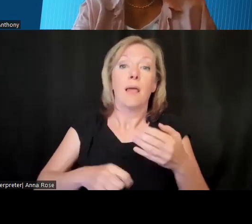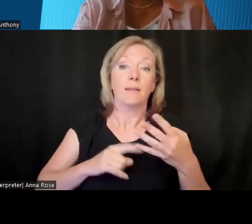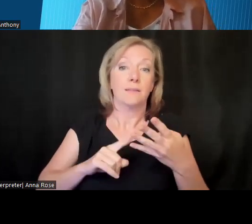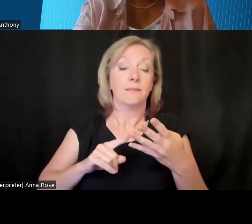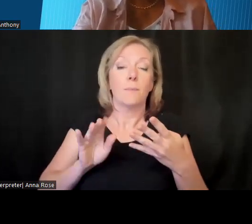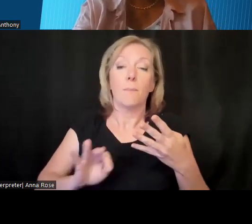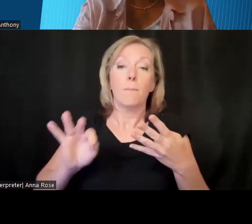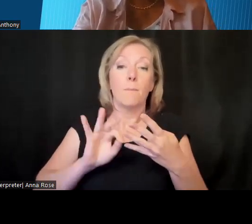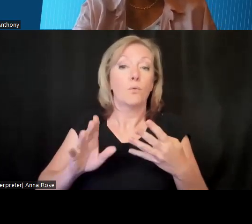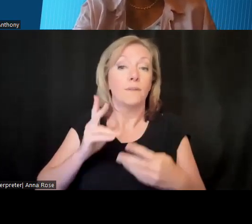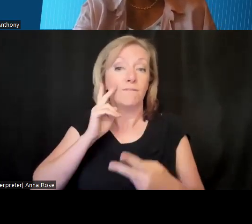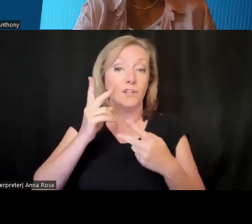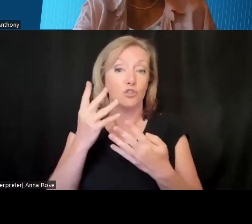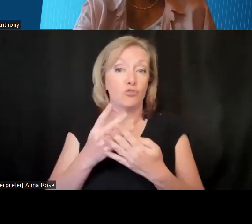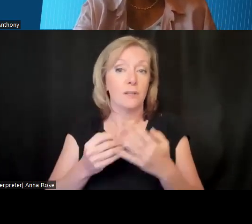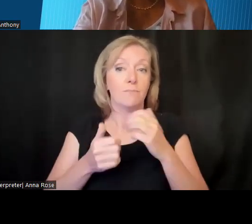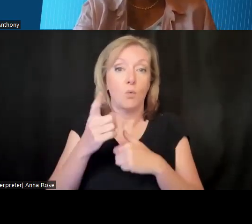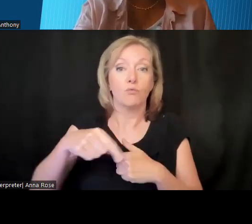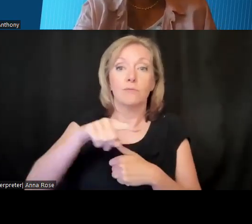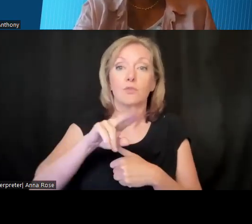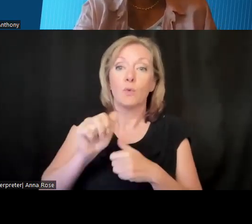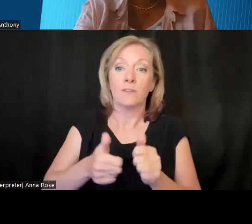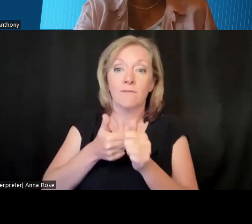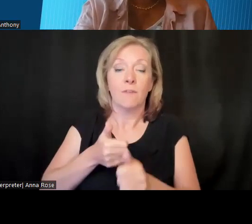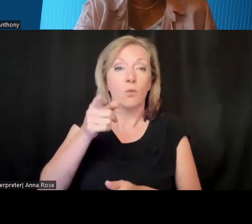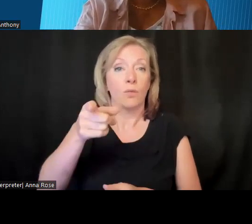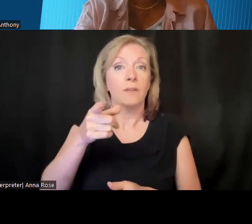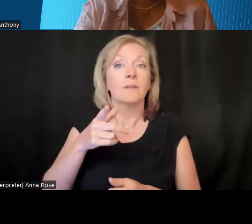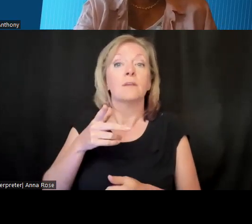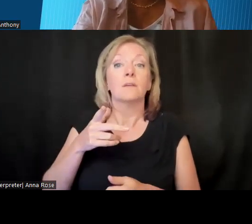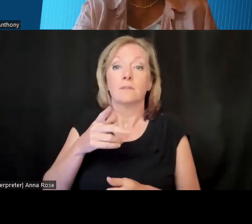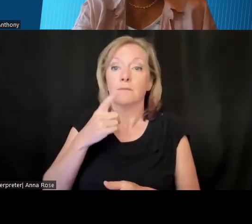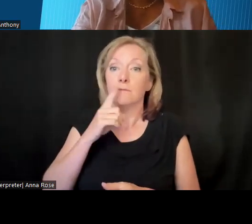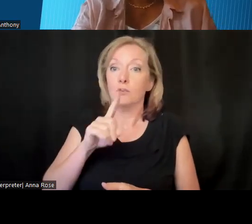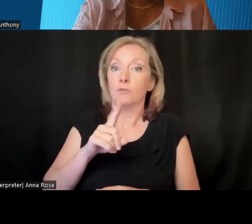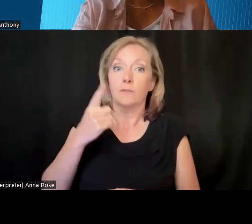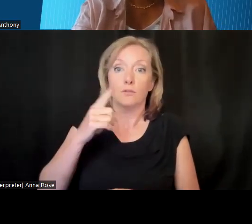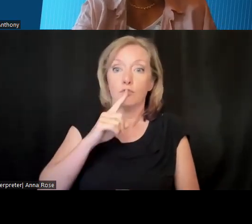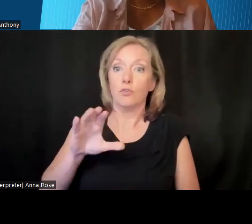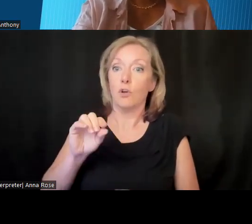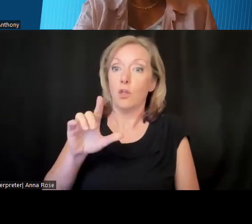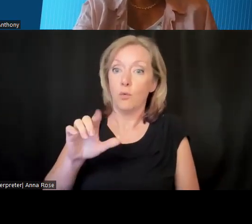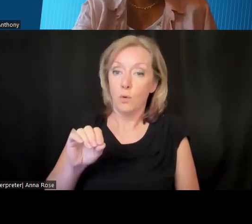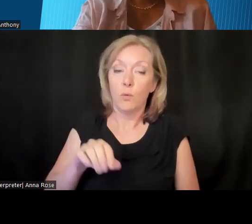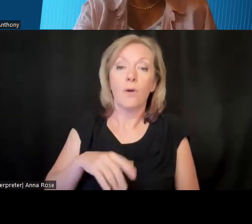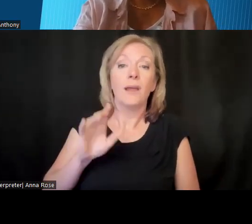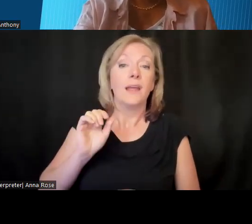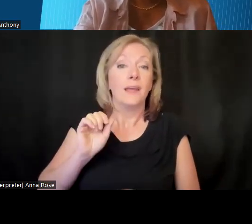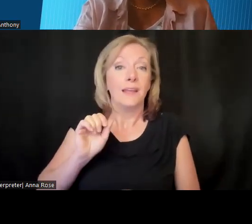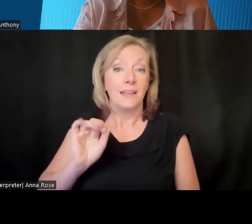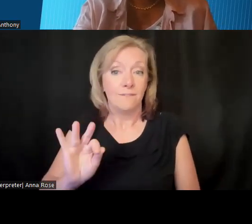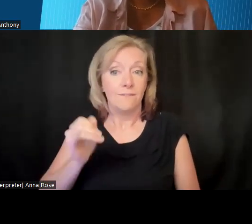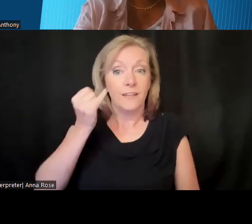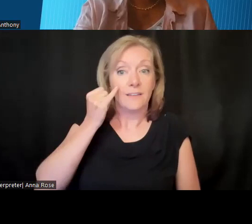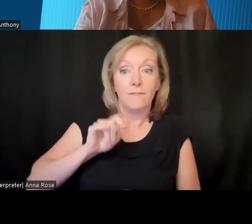screenings, and most of us across the country follow this, but certainly we do in Colorado, is that if you ask a parent